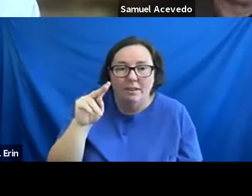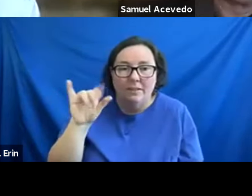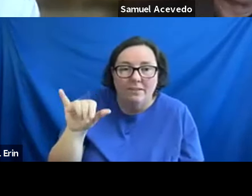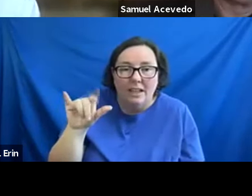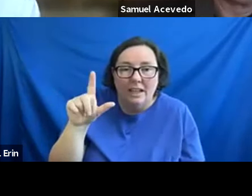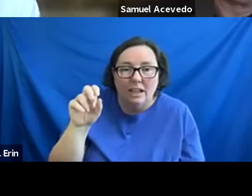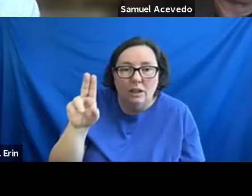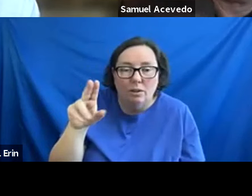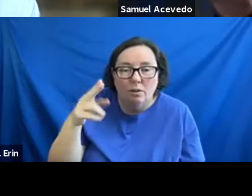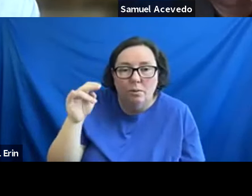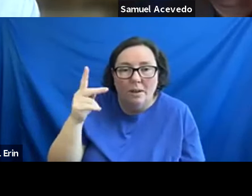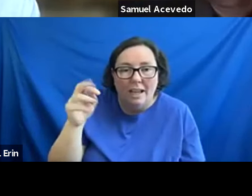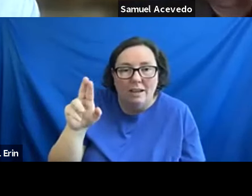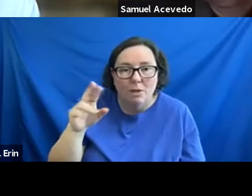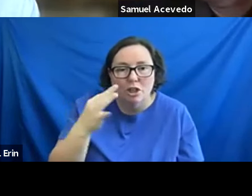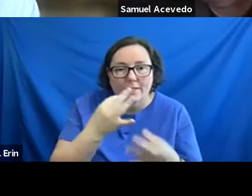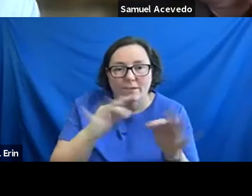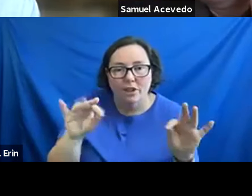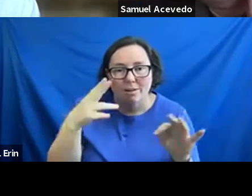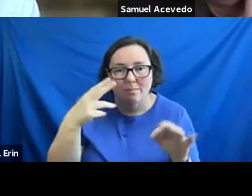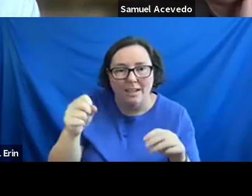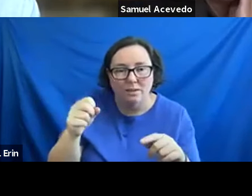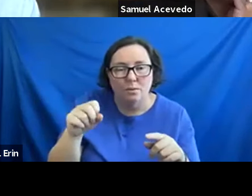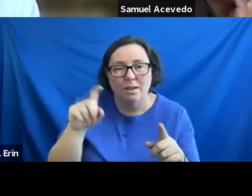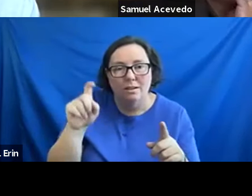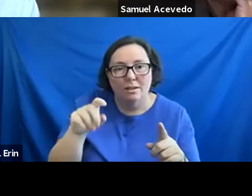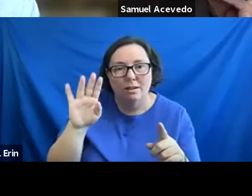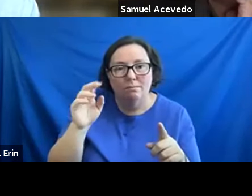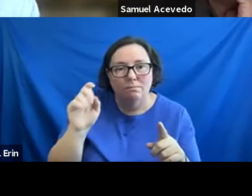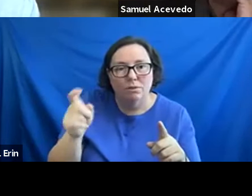in the Bronx, the poorest